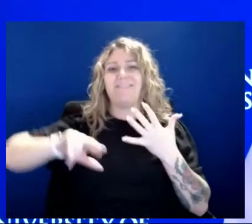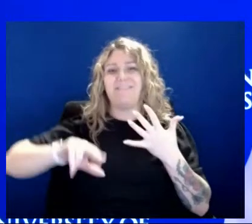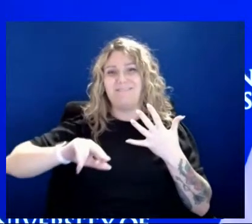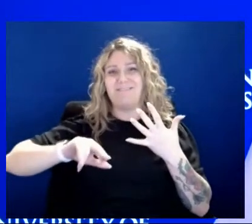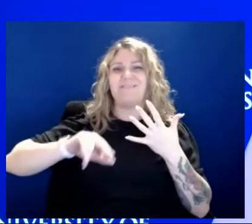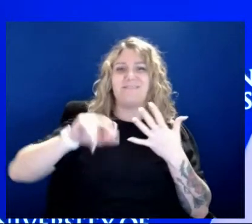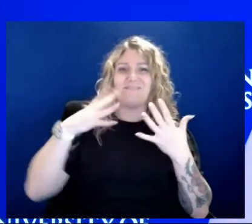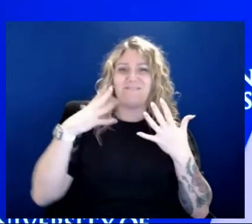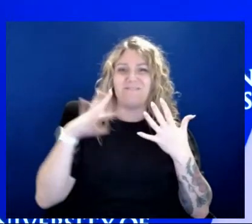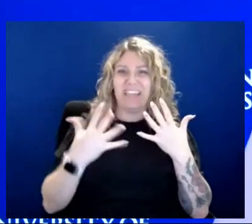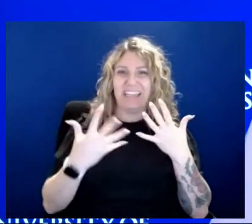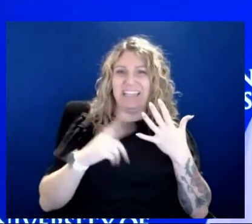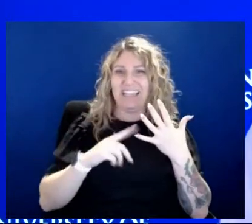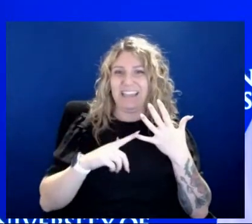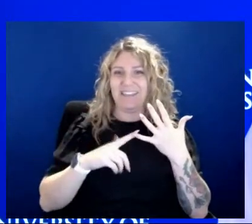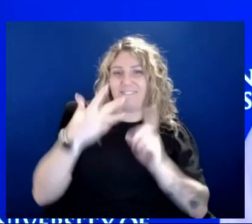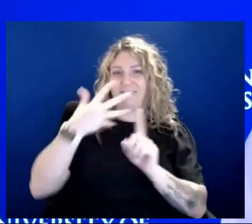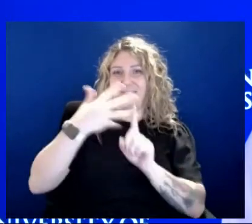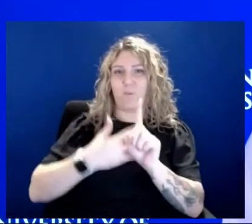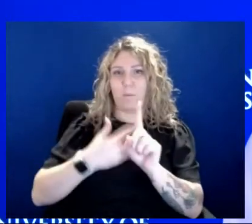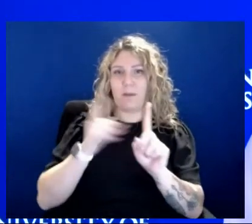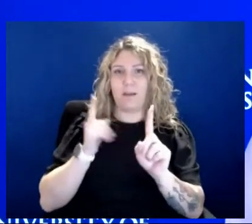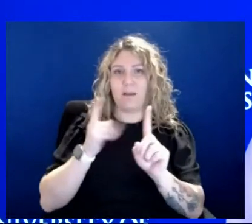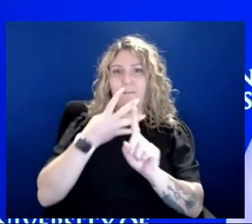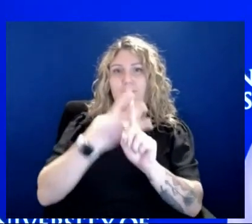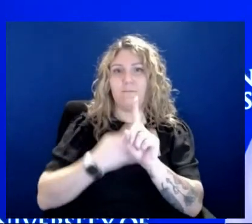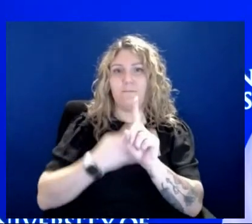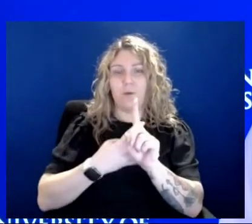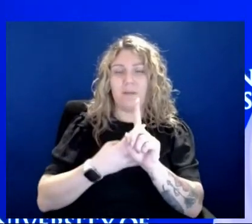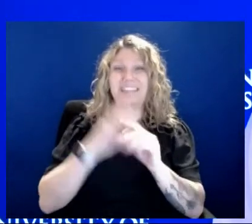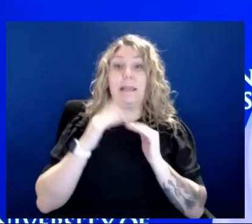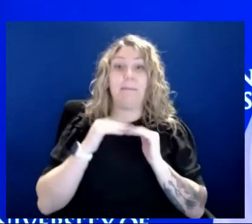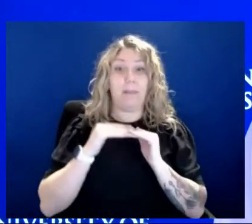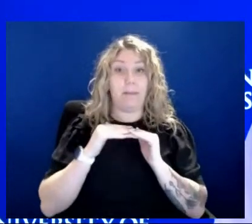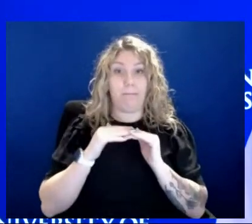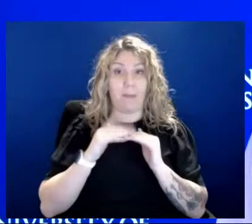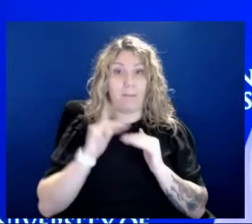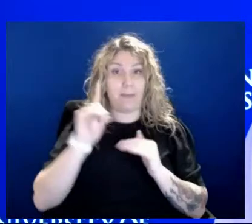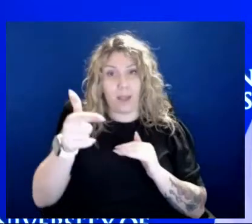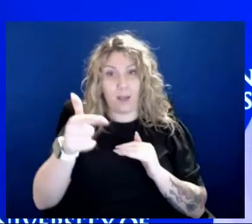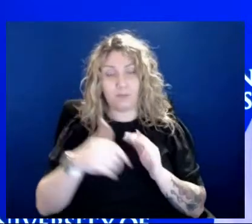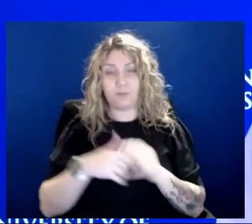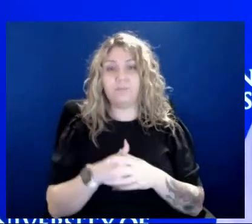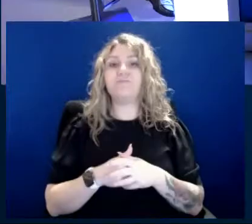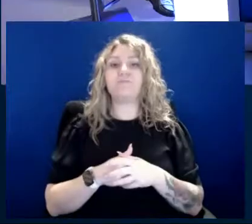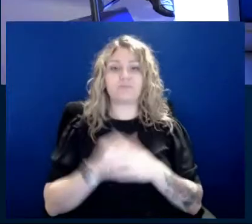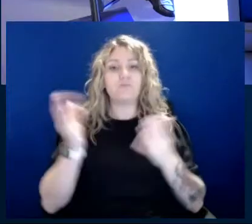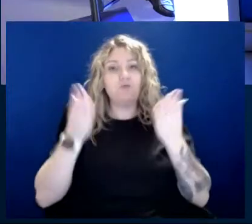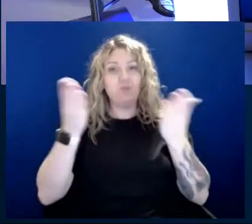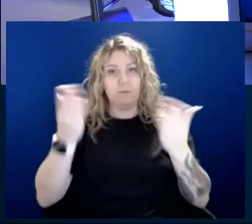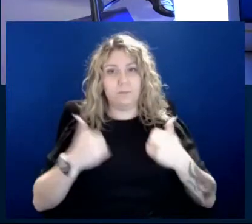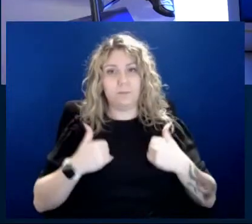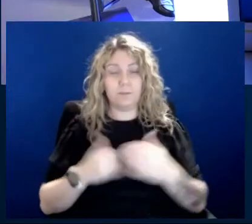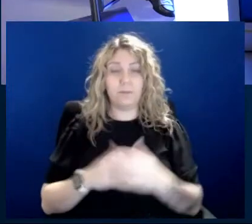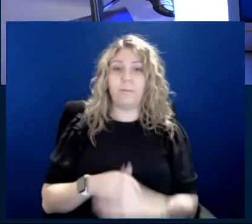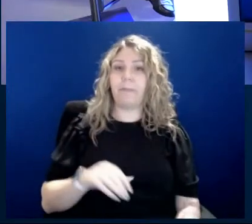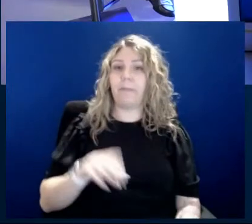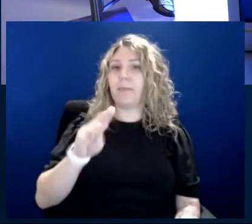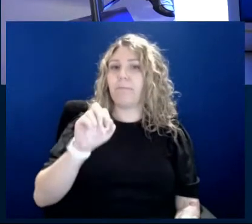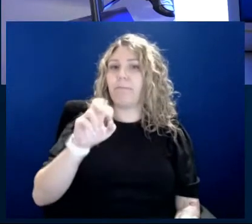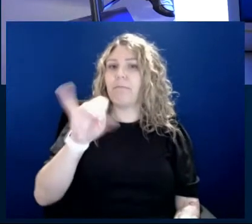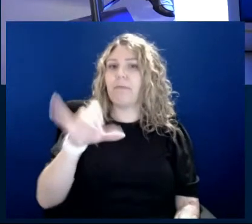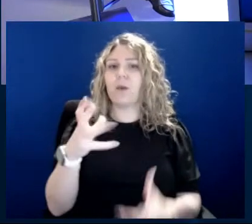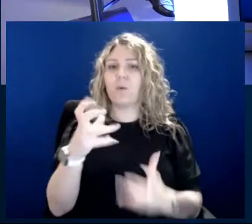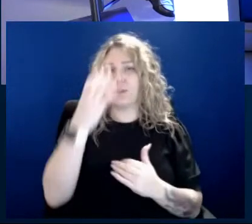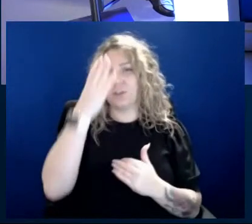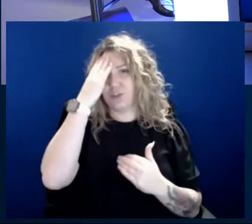fifth dose at least 4 months after that fourth dose. So there is that recommendation there. All right, Fanny wants to know, there's been a stomach flu